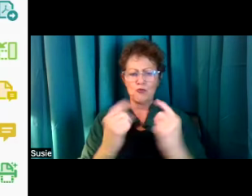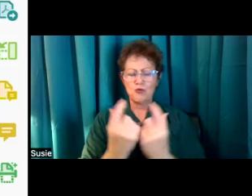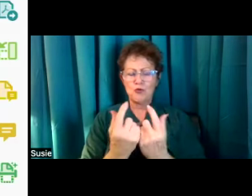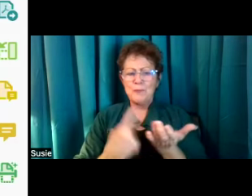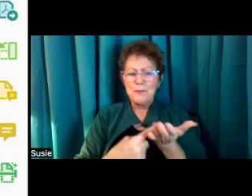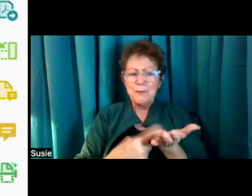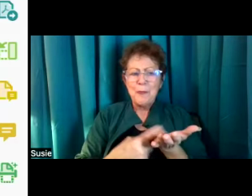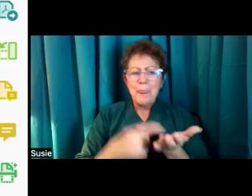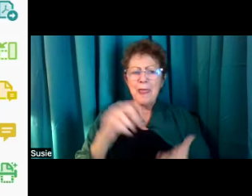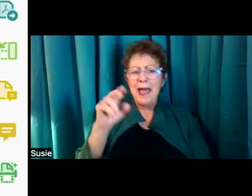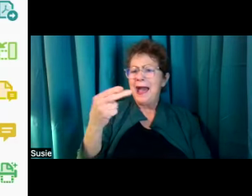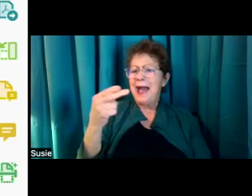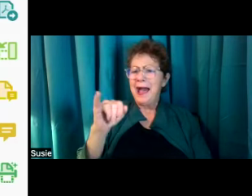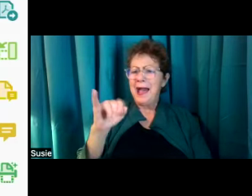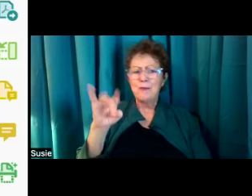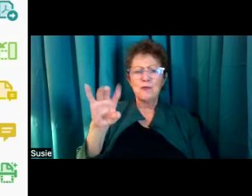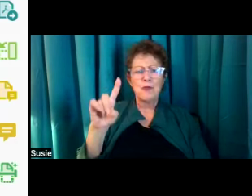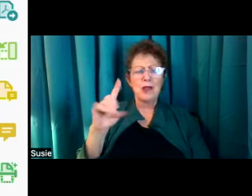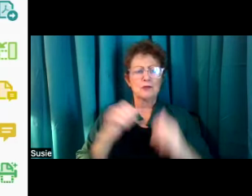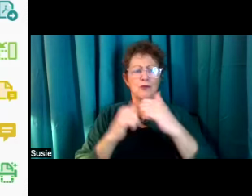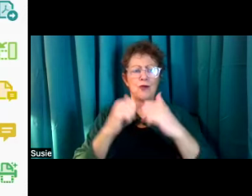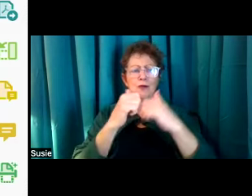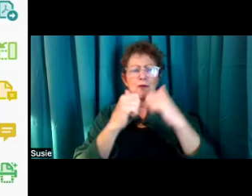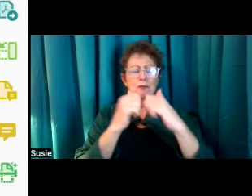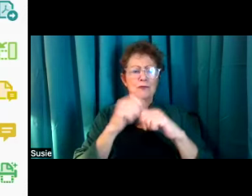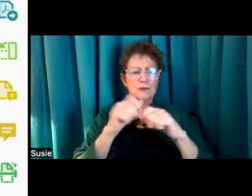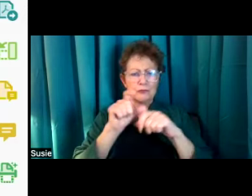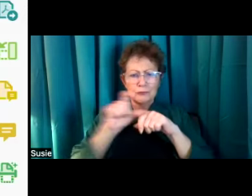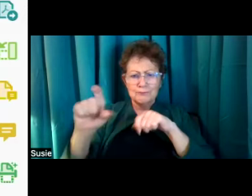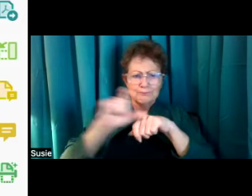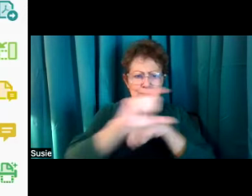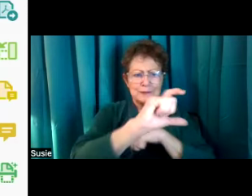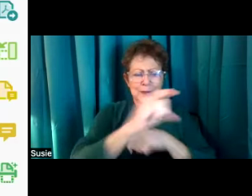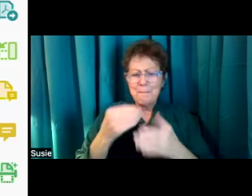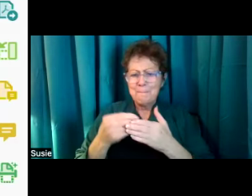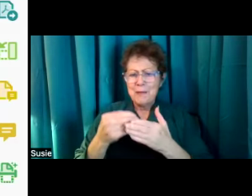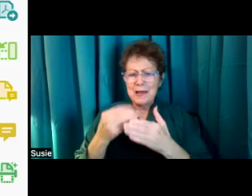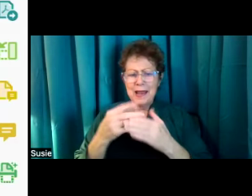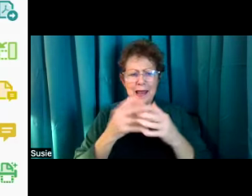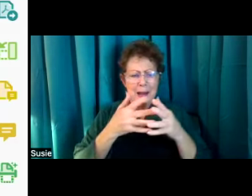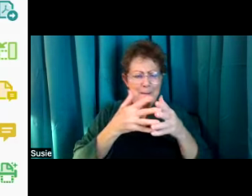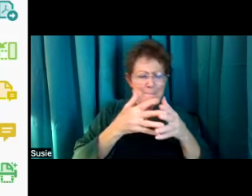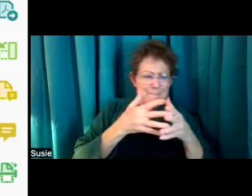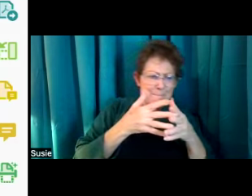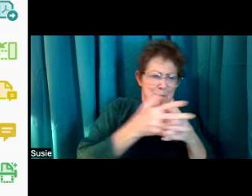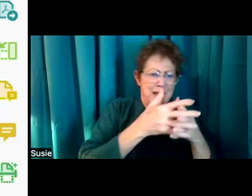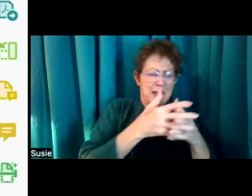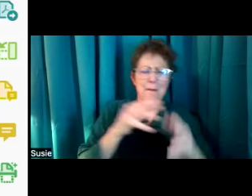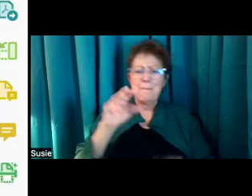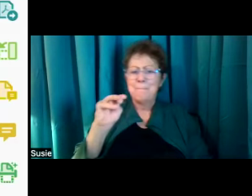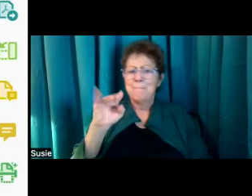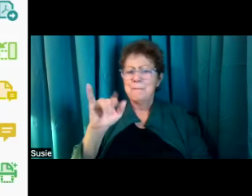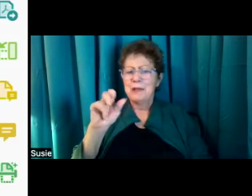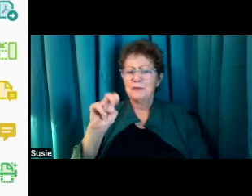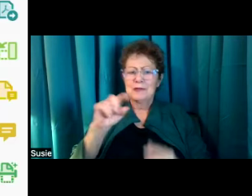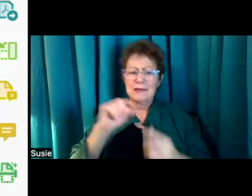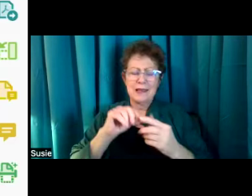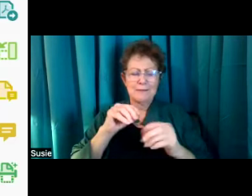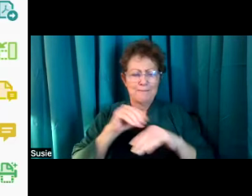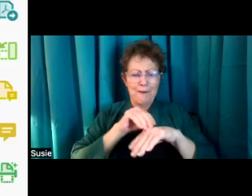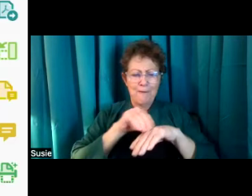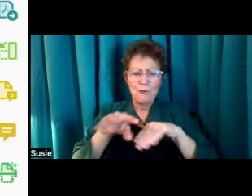hybrid structures for aggregating capital, deploying capital, and embedding mission into governance. So looking